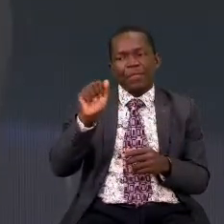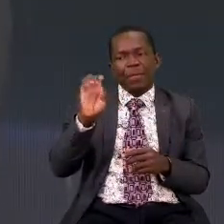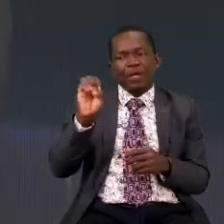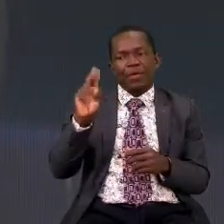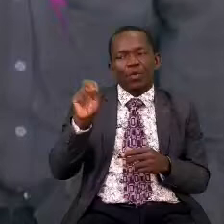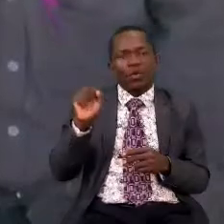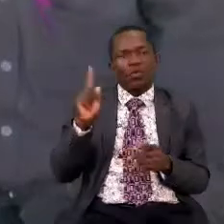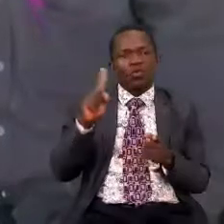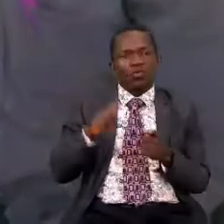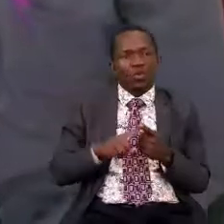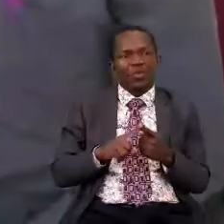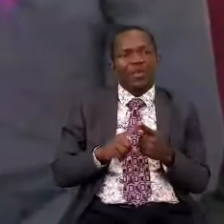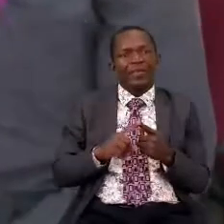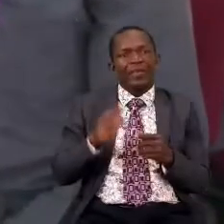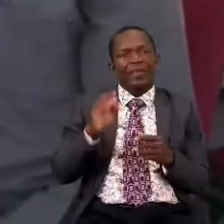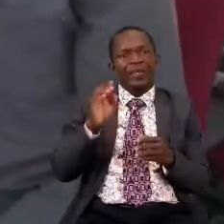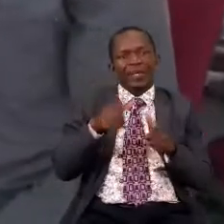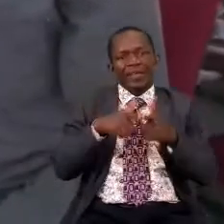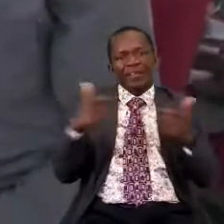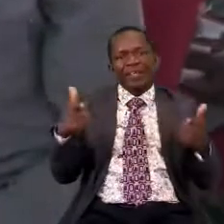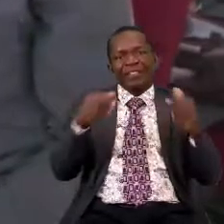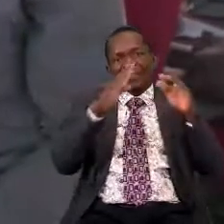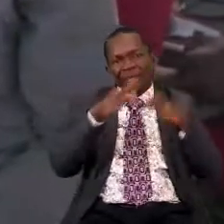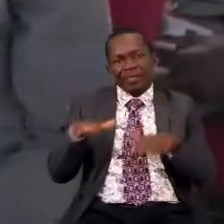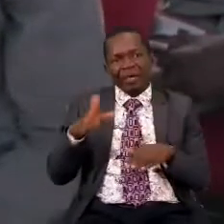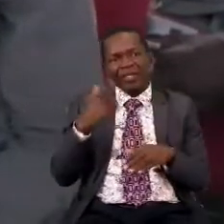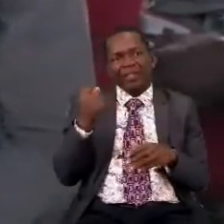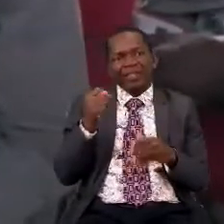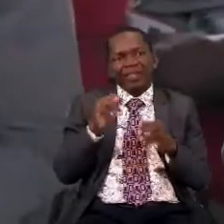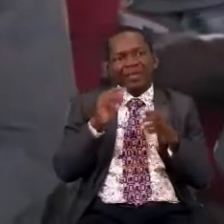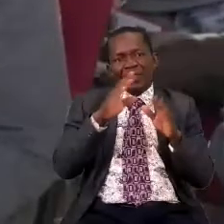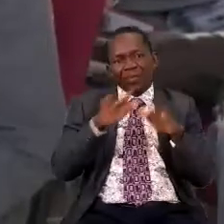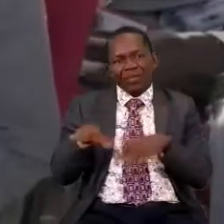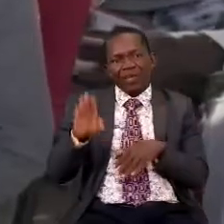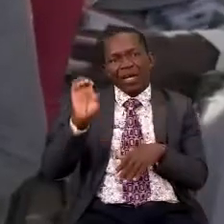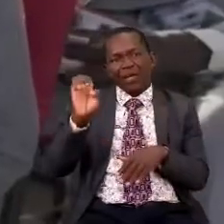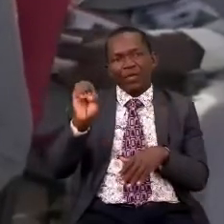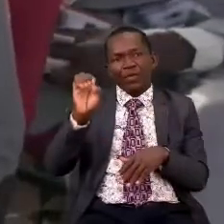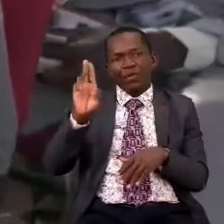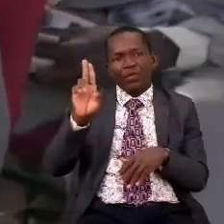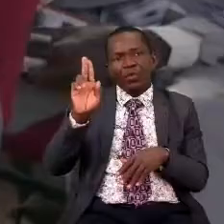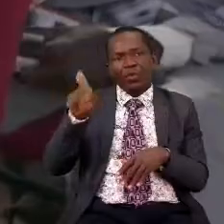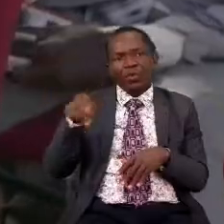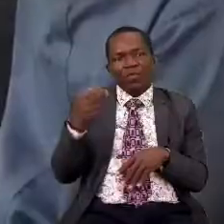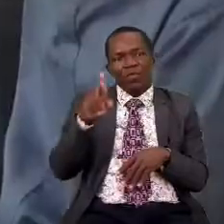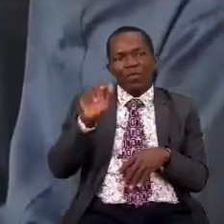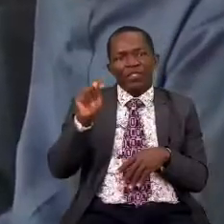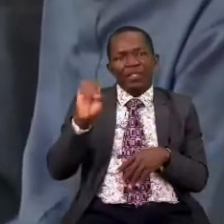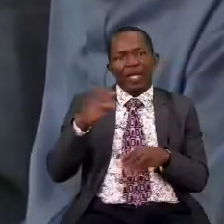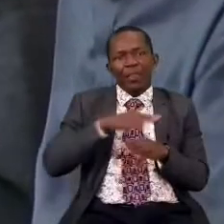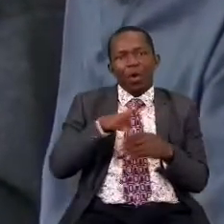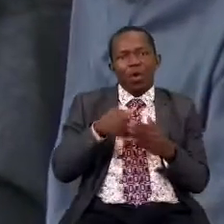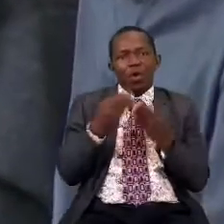the great sea, toward the going down of the sun, shall be